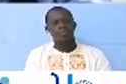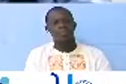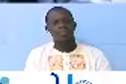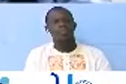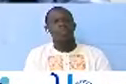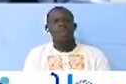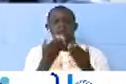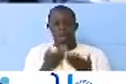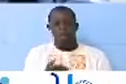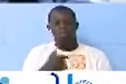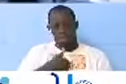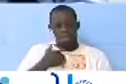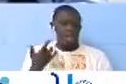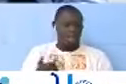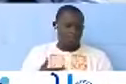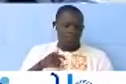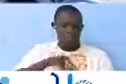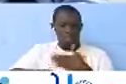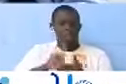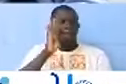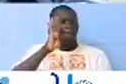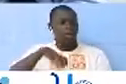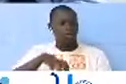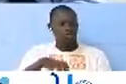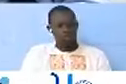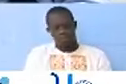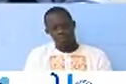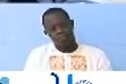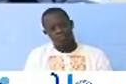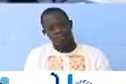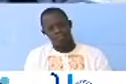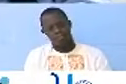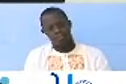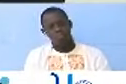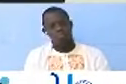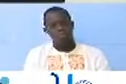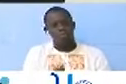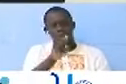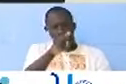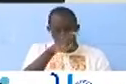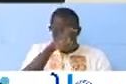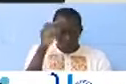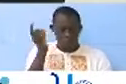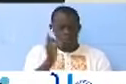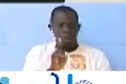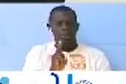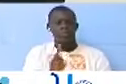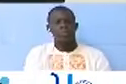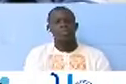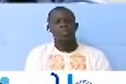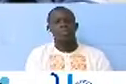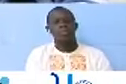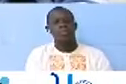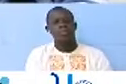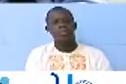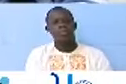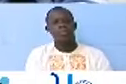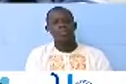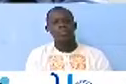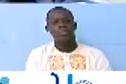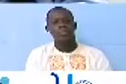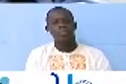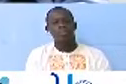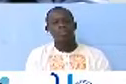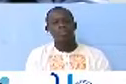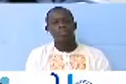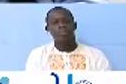Banjul. Now, presently, I am resident at Banjul. What is your occupation? Muna mwila doku wati? In the